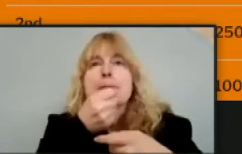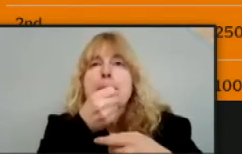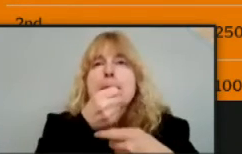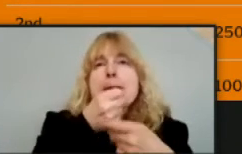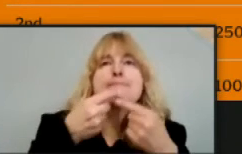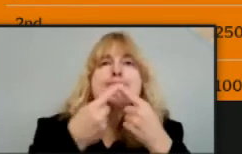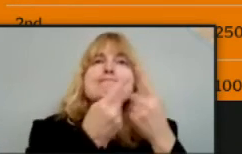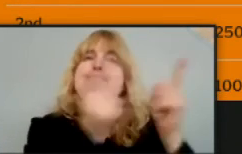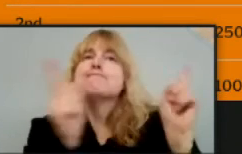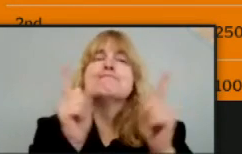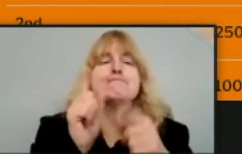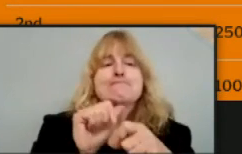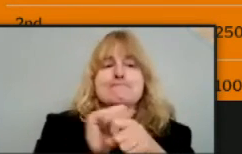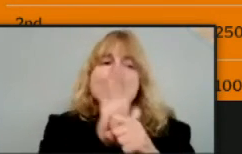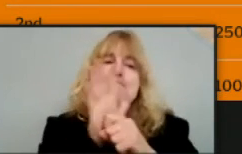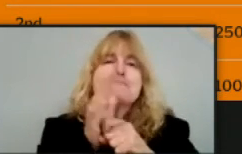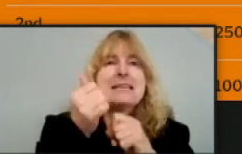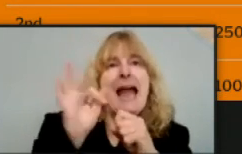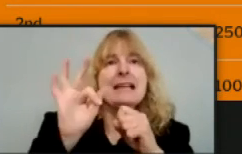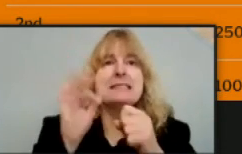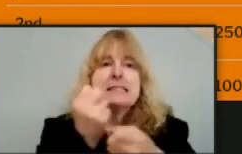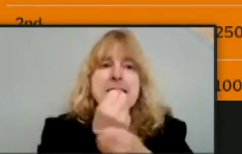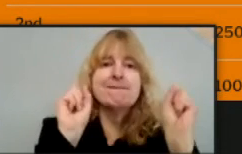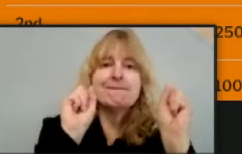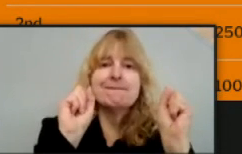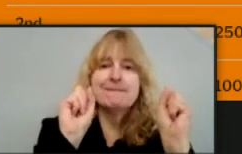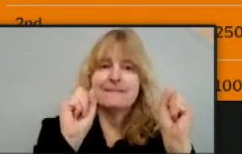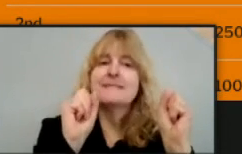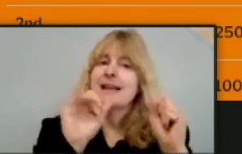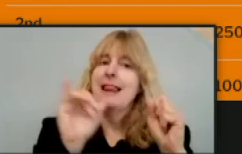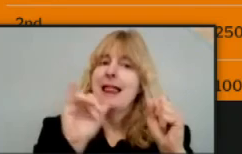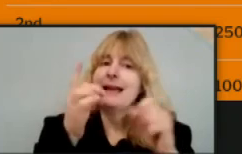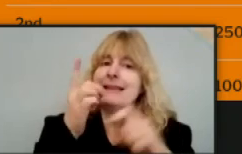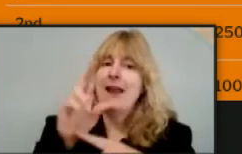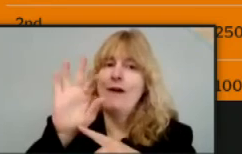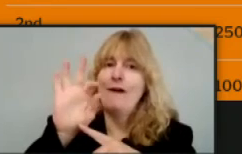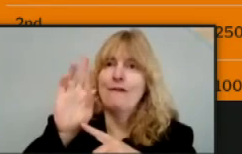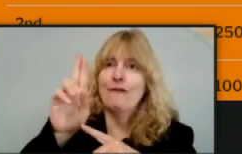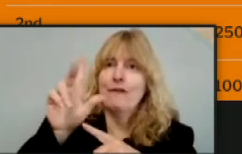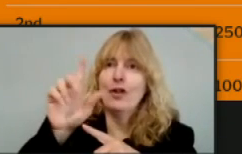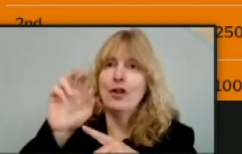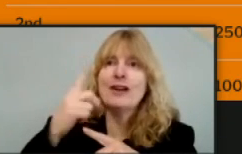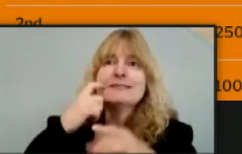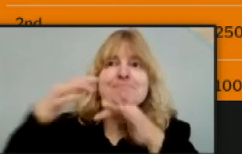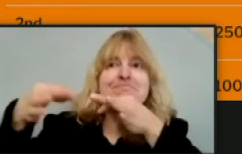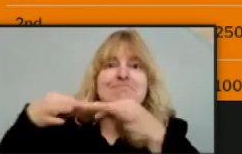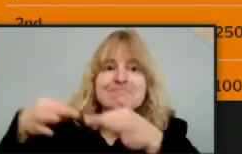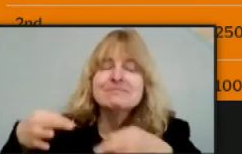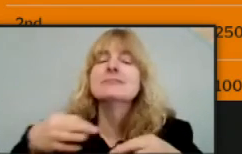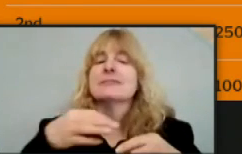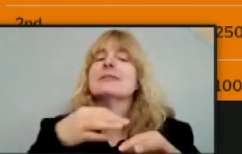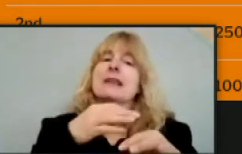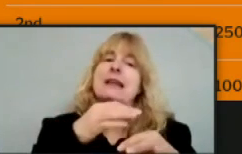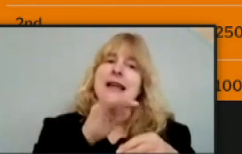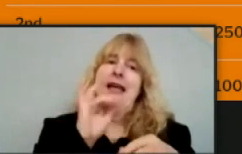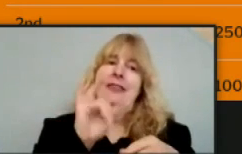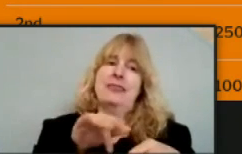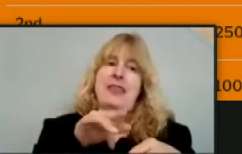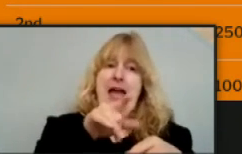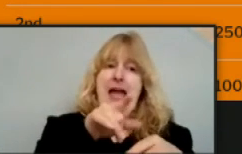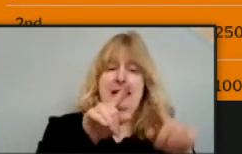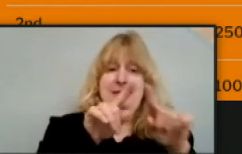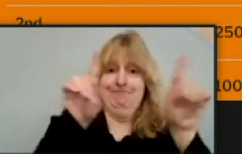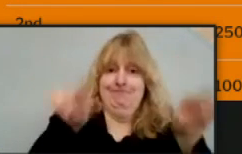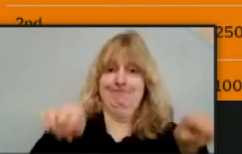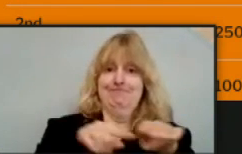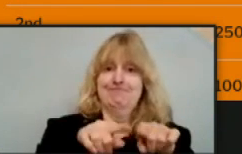was talking about. And as you can see on the screen, we're also dropping the flyer in the chat. You can